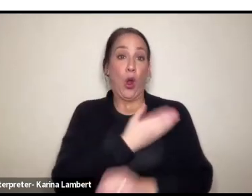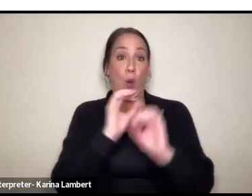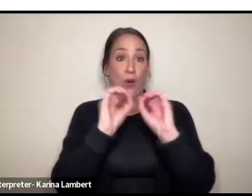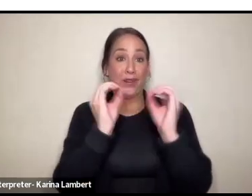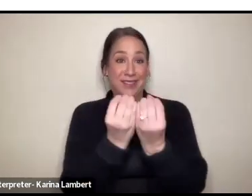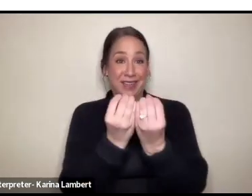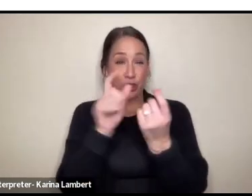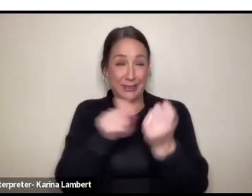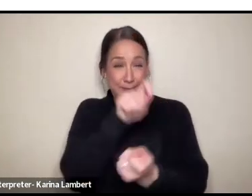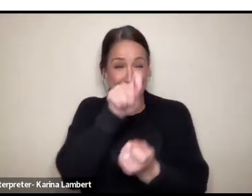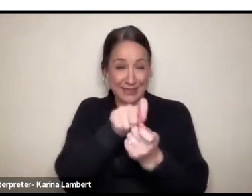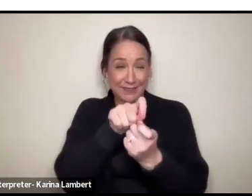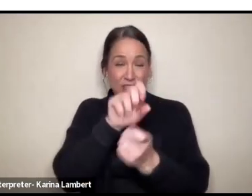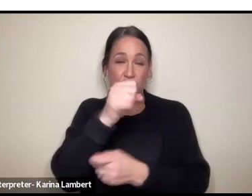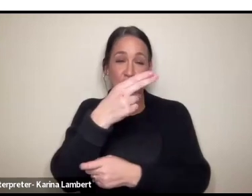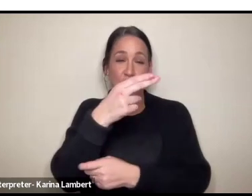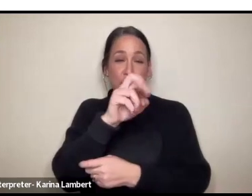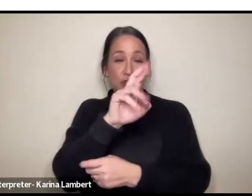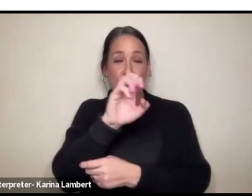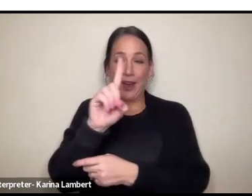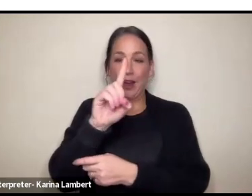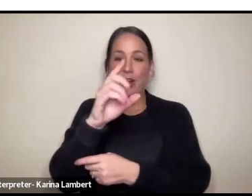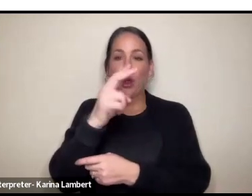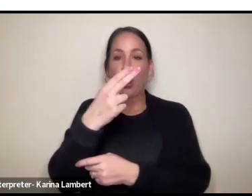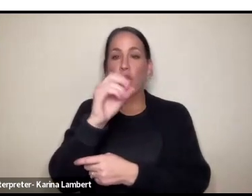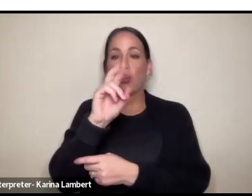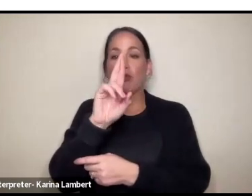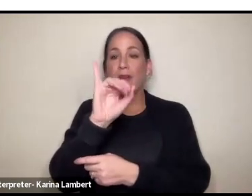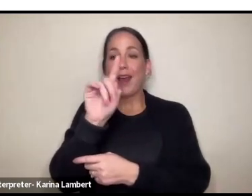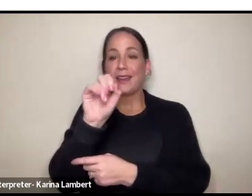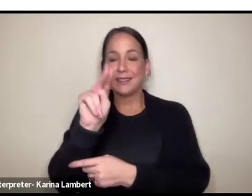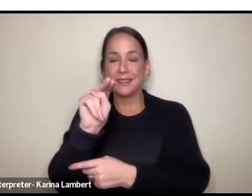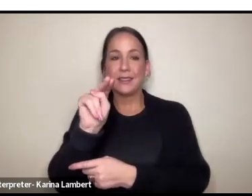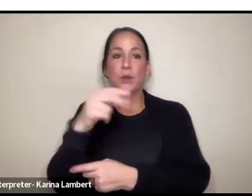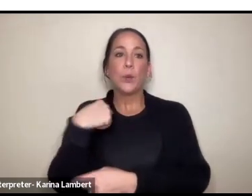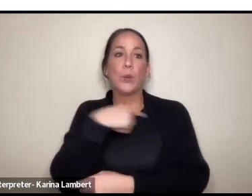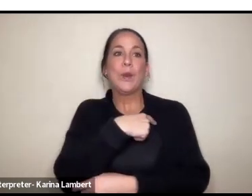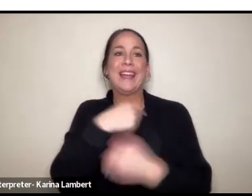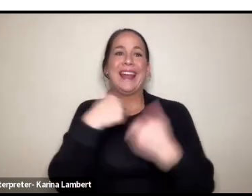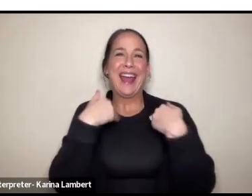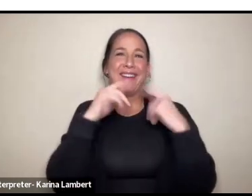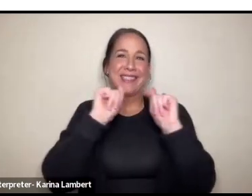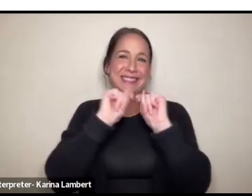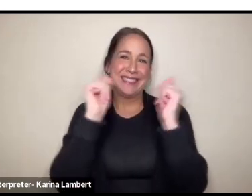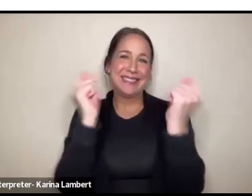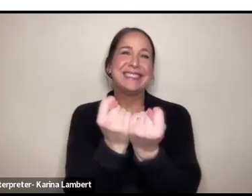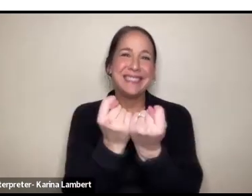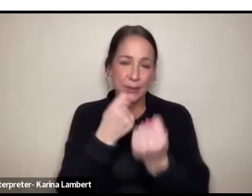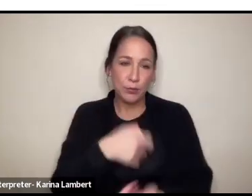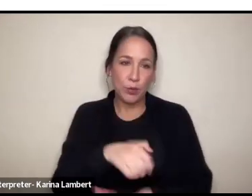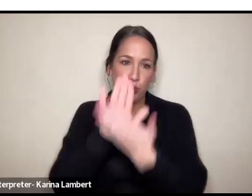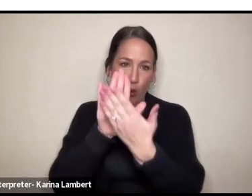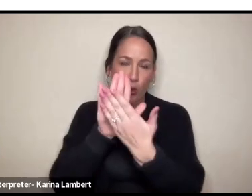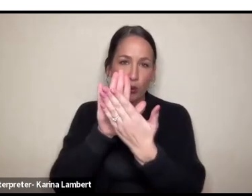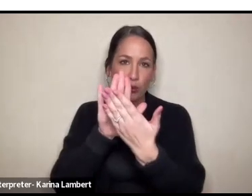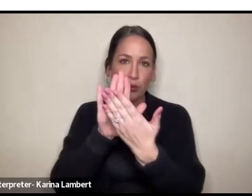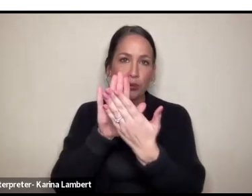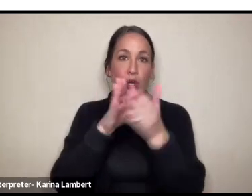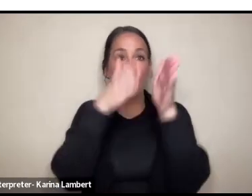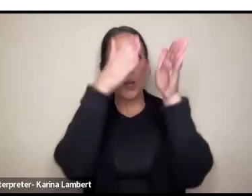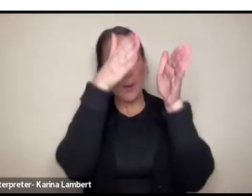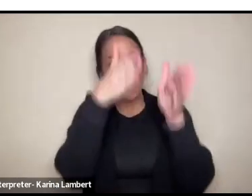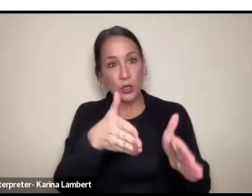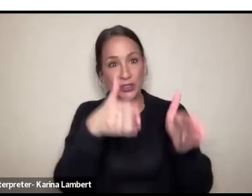work as a team. We engage a team approach that is person-centered,